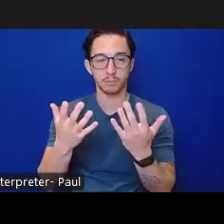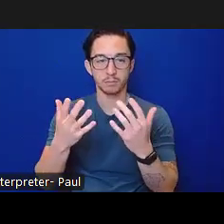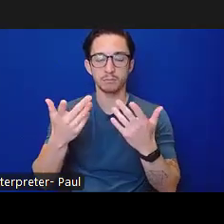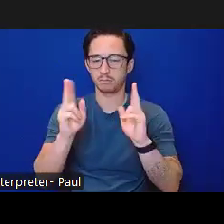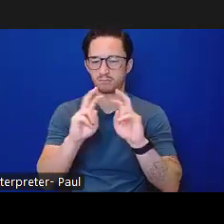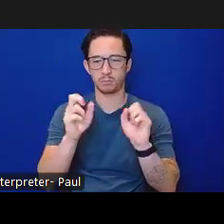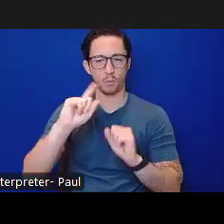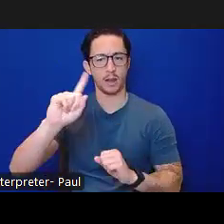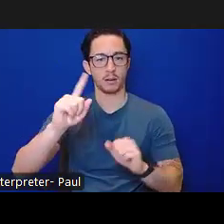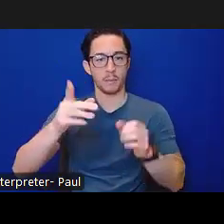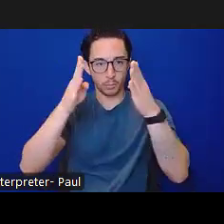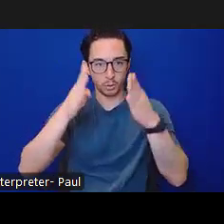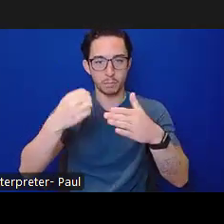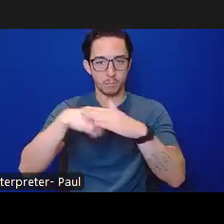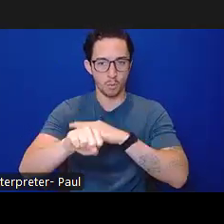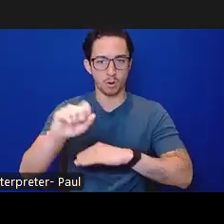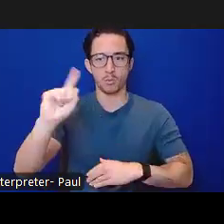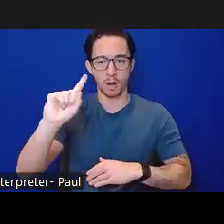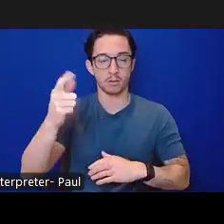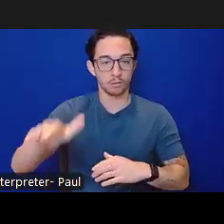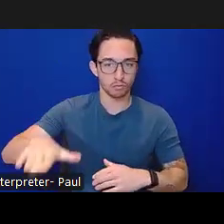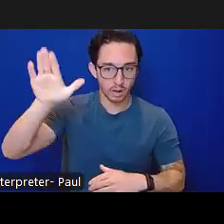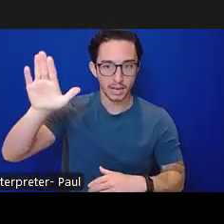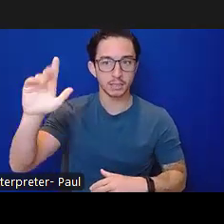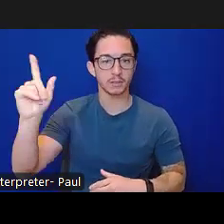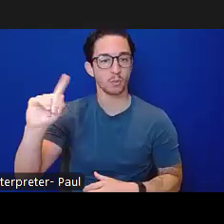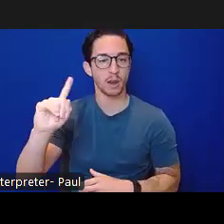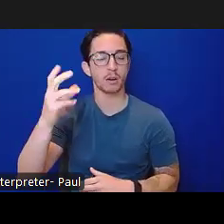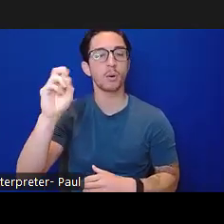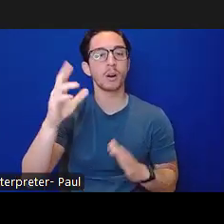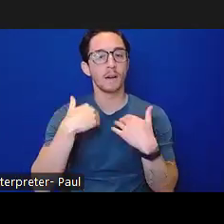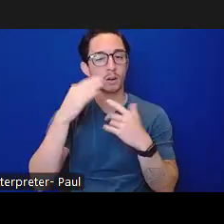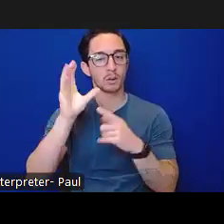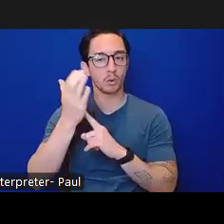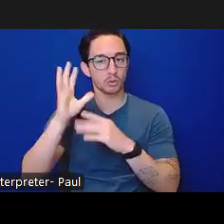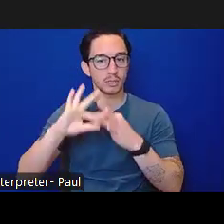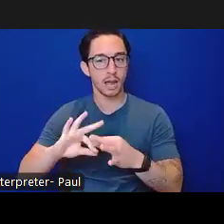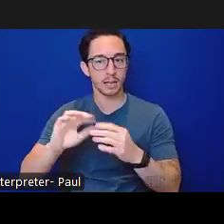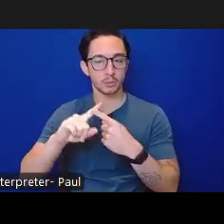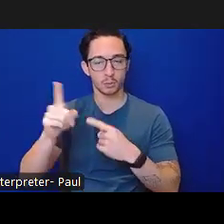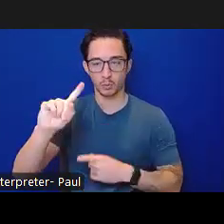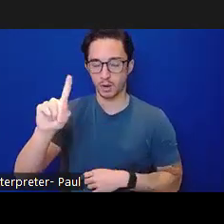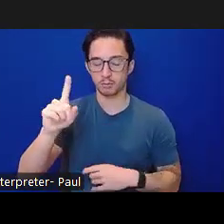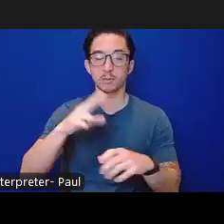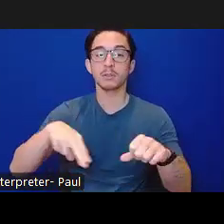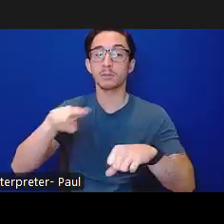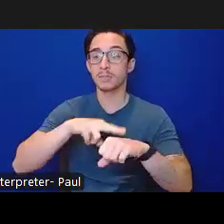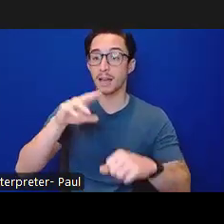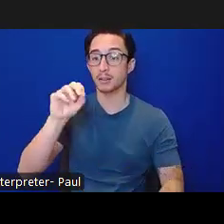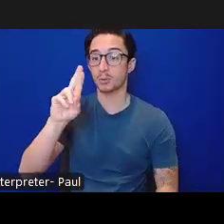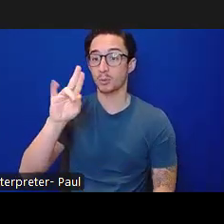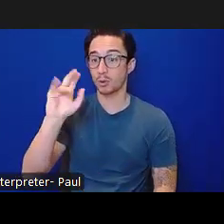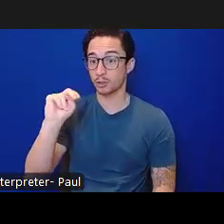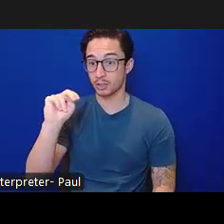where is a person born, where were they raised, or where do they have cultural ties to. So our national origin can